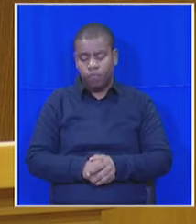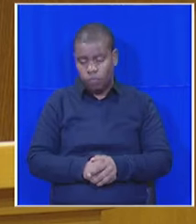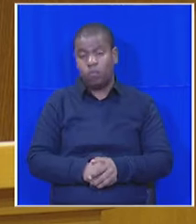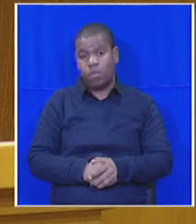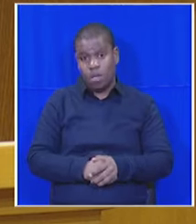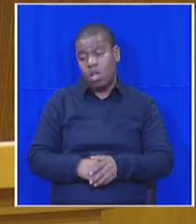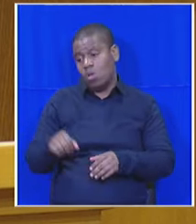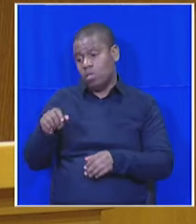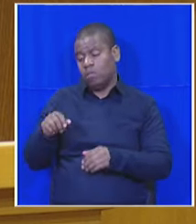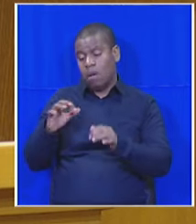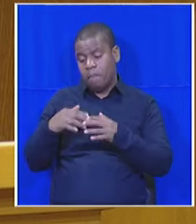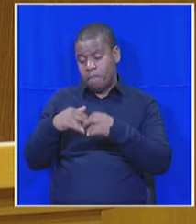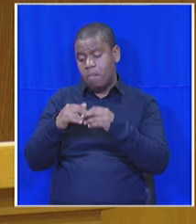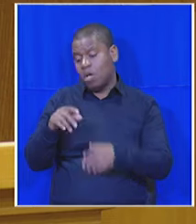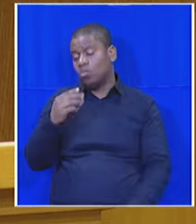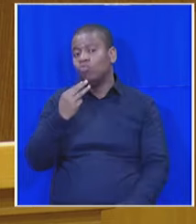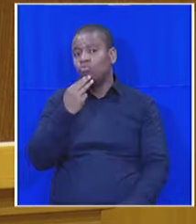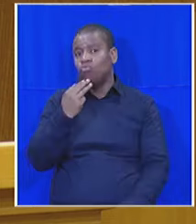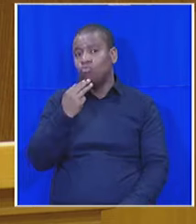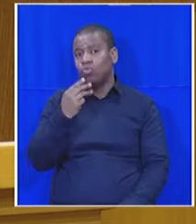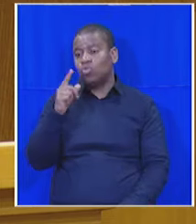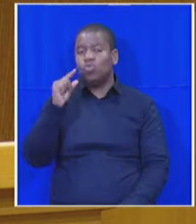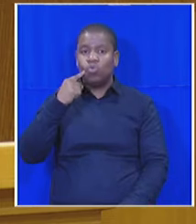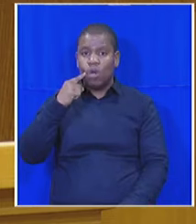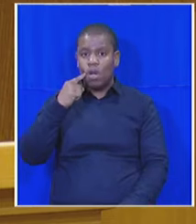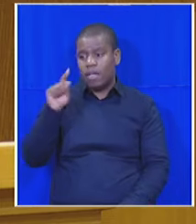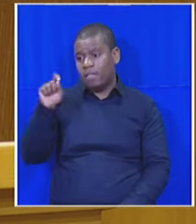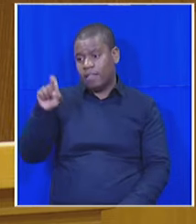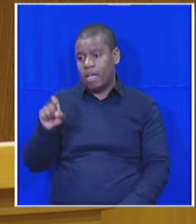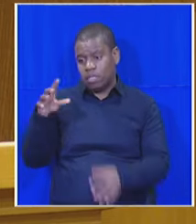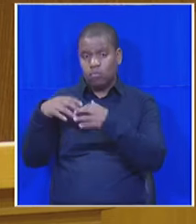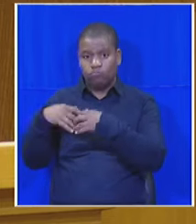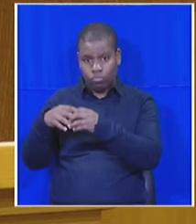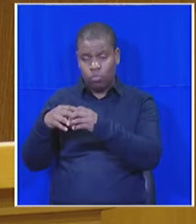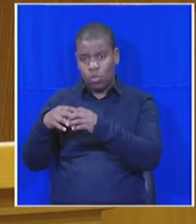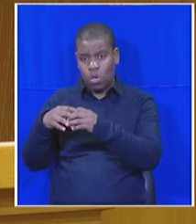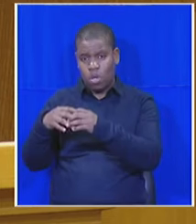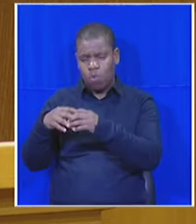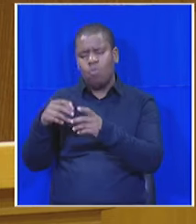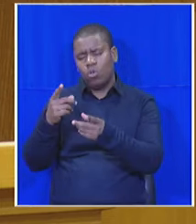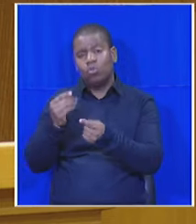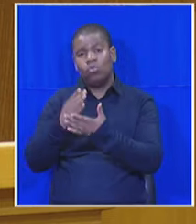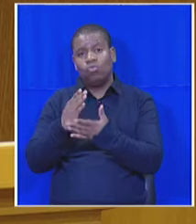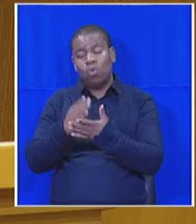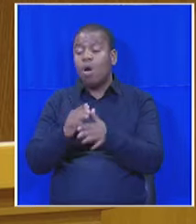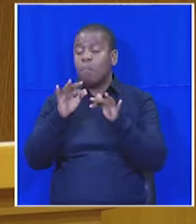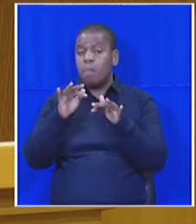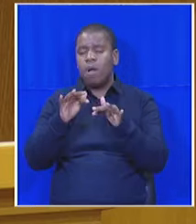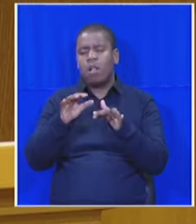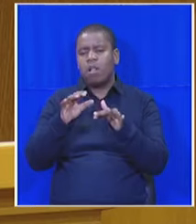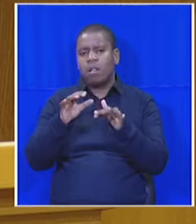tax, Honorable Minister, I want to reiterate, we must ensure that a lot of that money